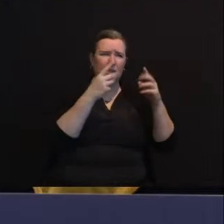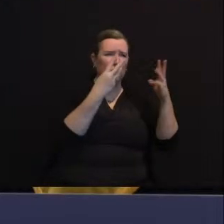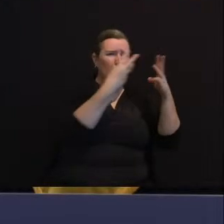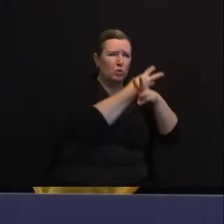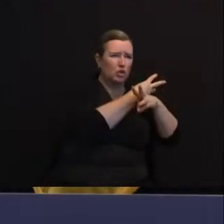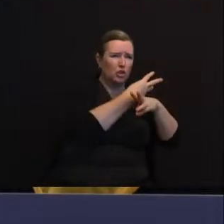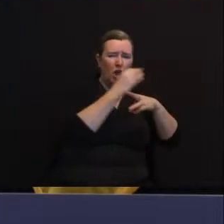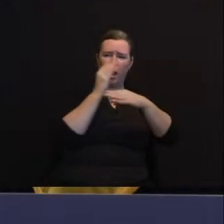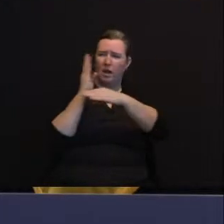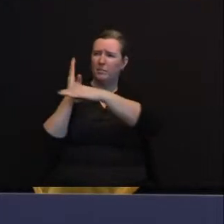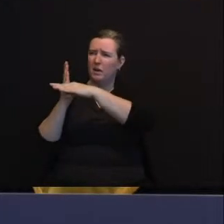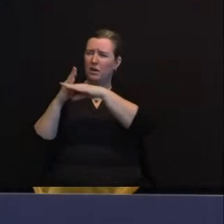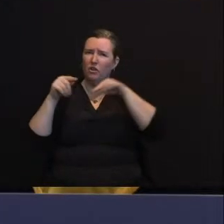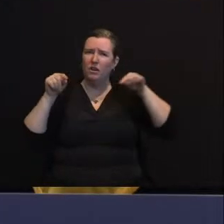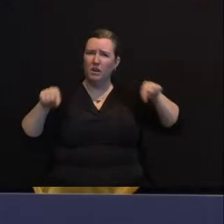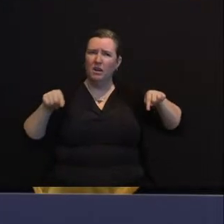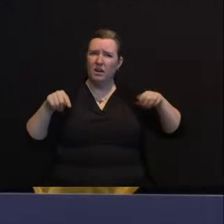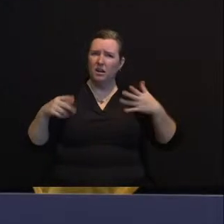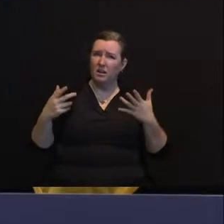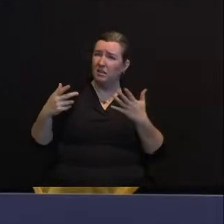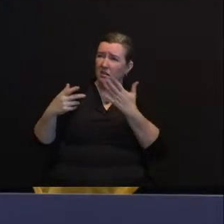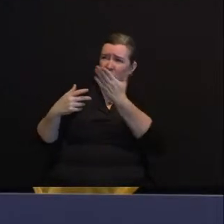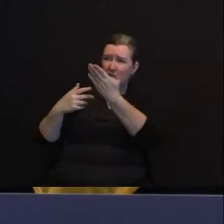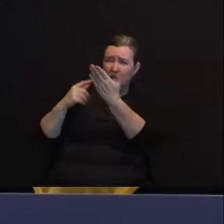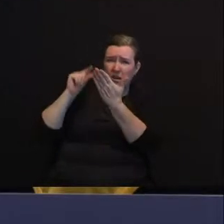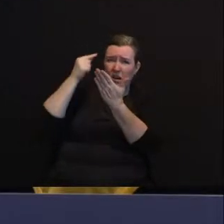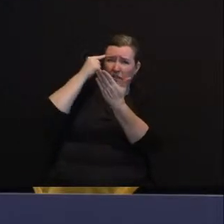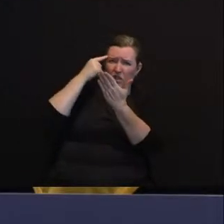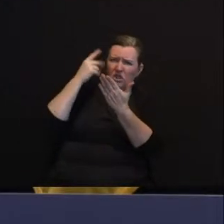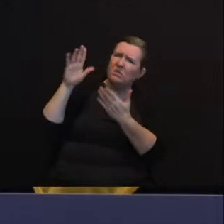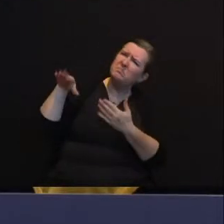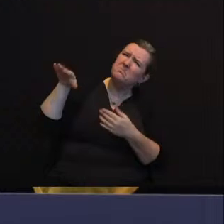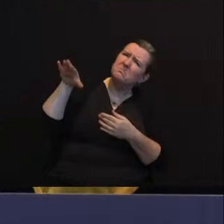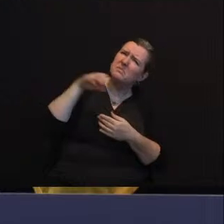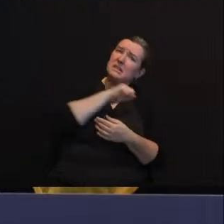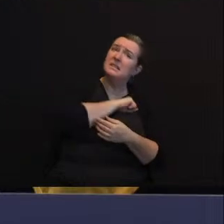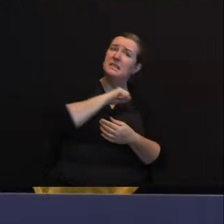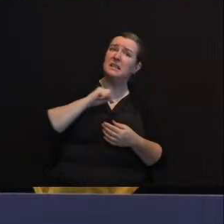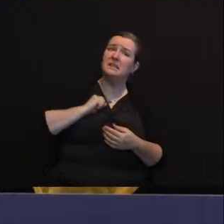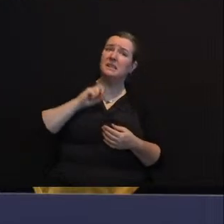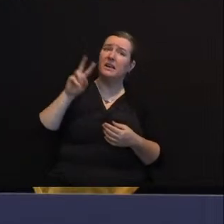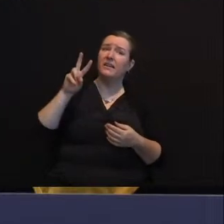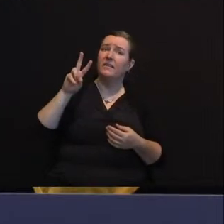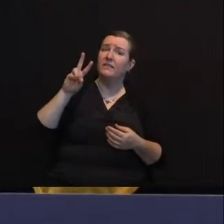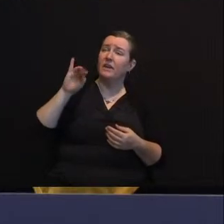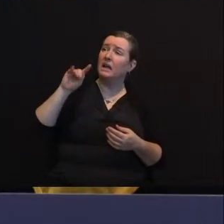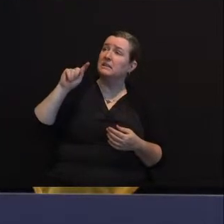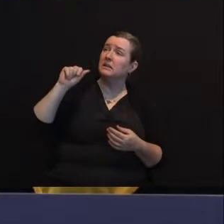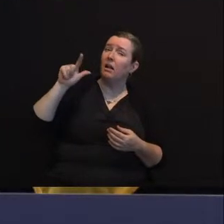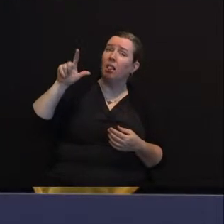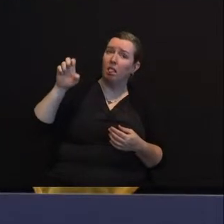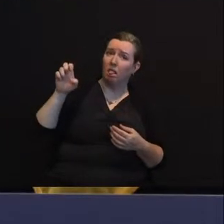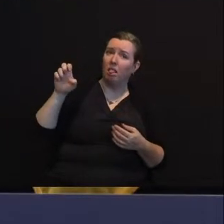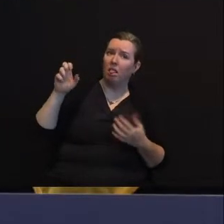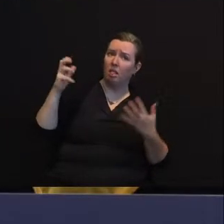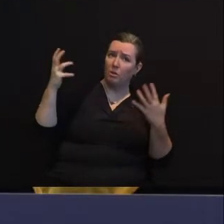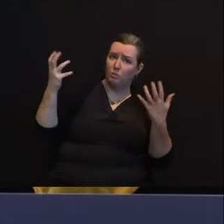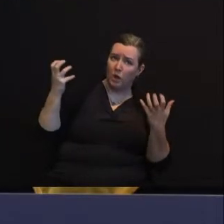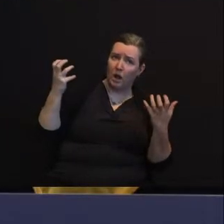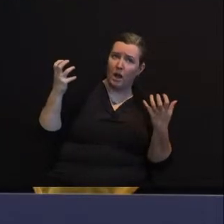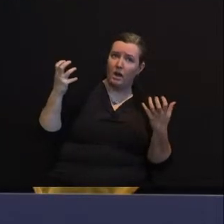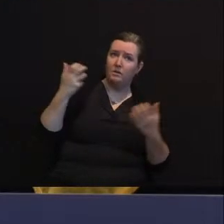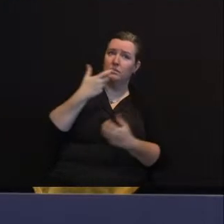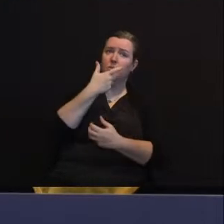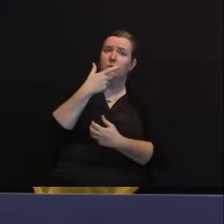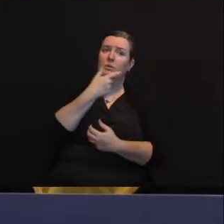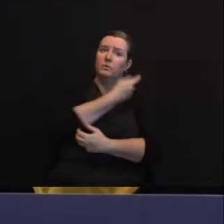ask Governor Murphy, Senator Vitale has suggested making the COVID vaccination, when it becomes available, mandatory